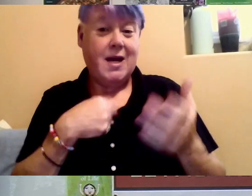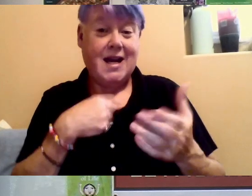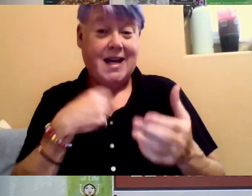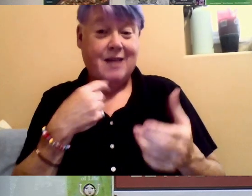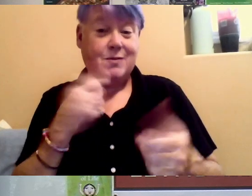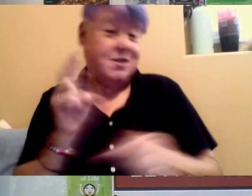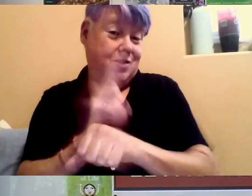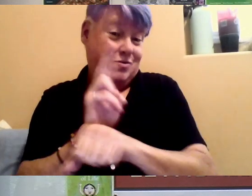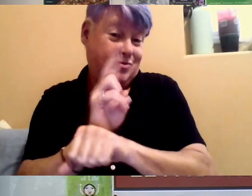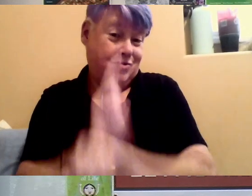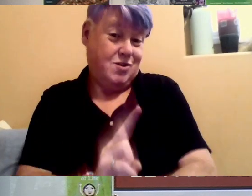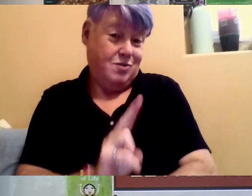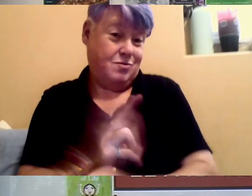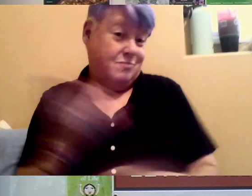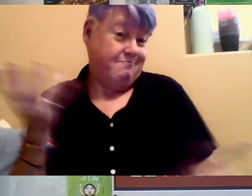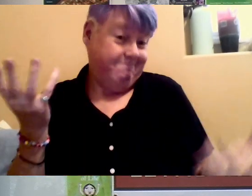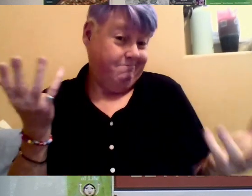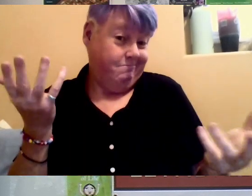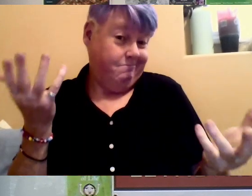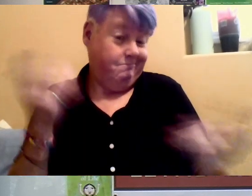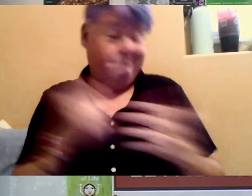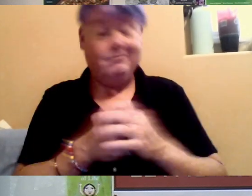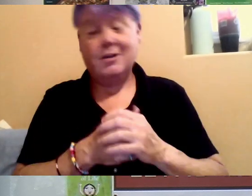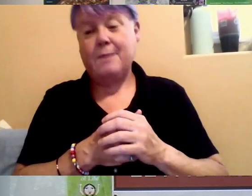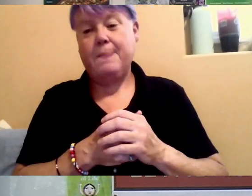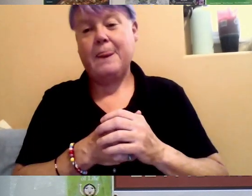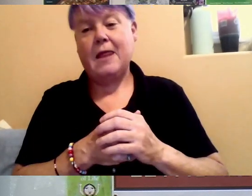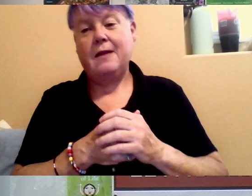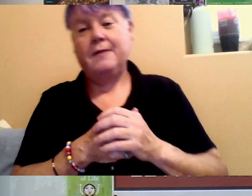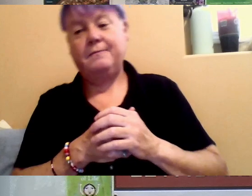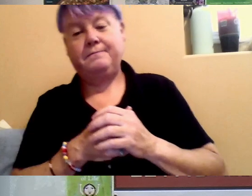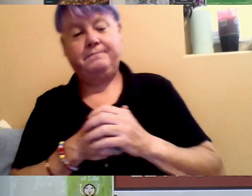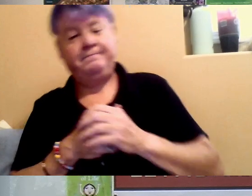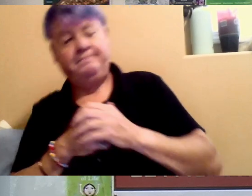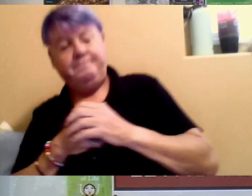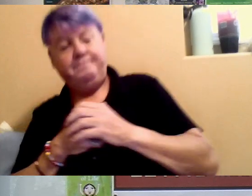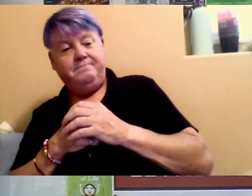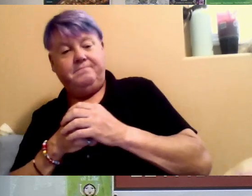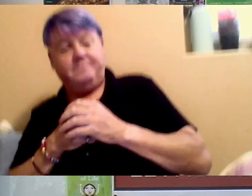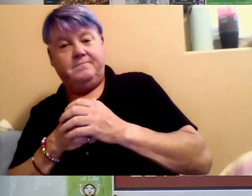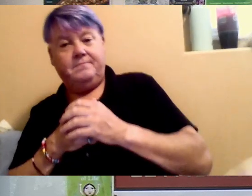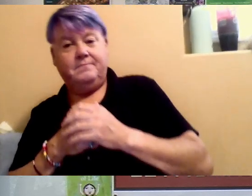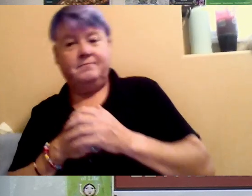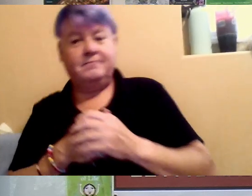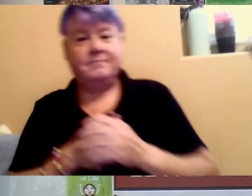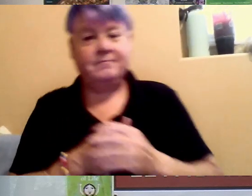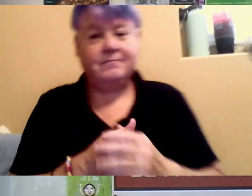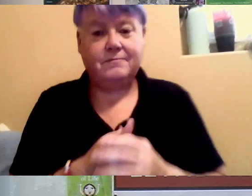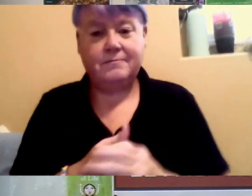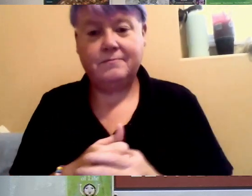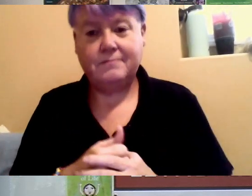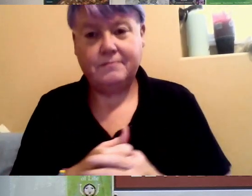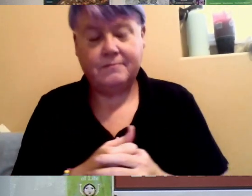hadn't thought of it, but like that's so true. Yeah. That The volume is fading out, Carolyn. oh,